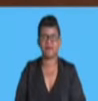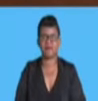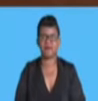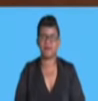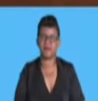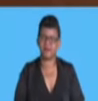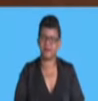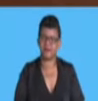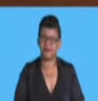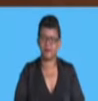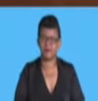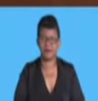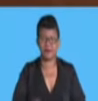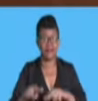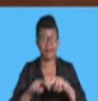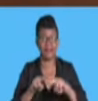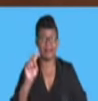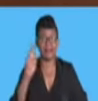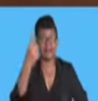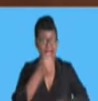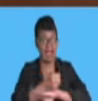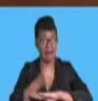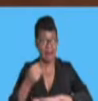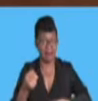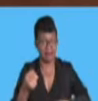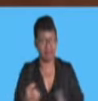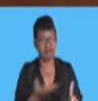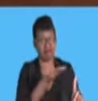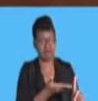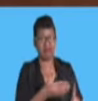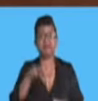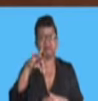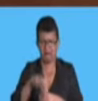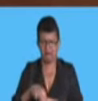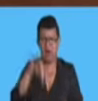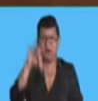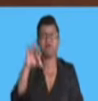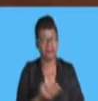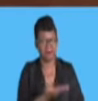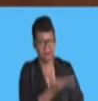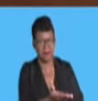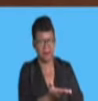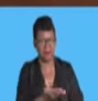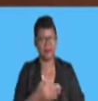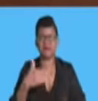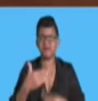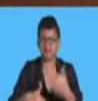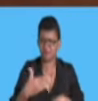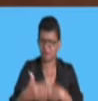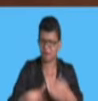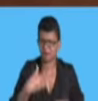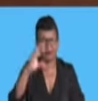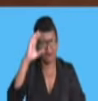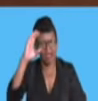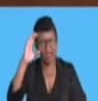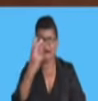The Fiji First Government has been elected to run the nation for the next 4 years. The